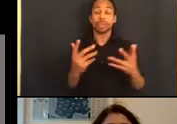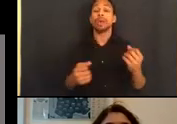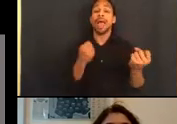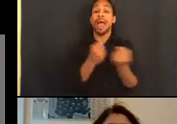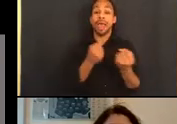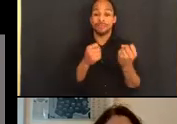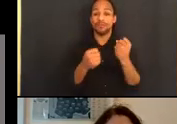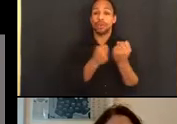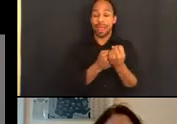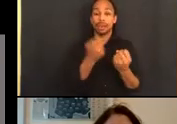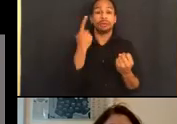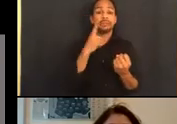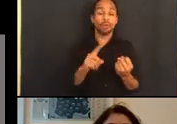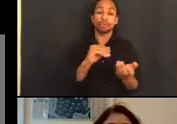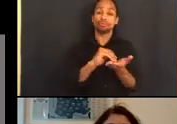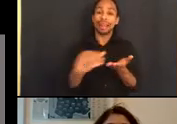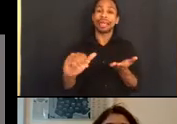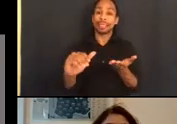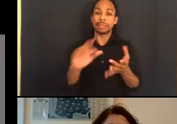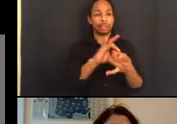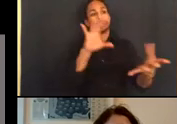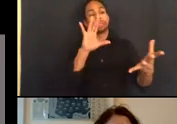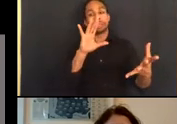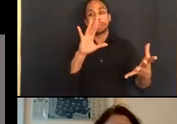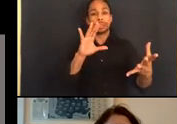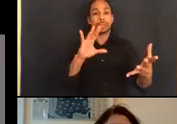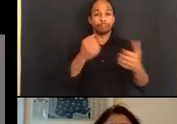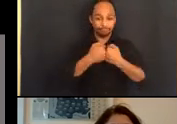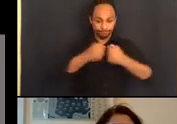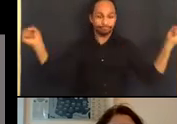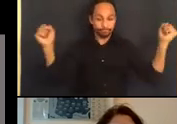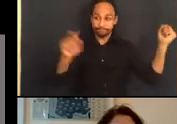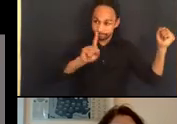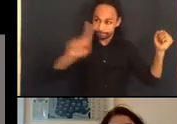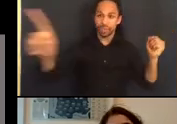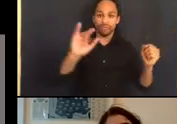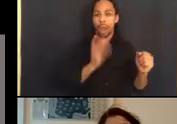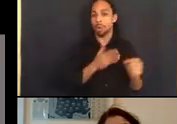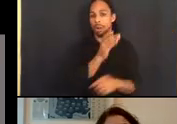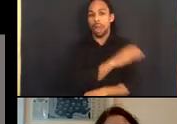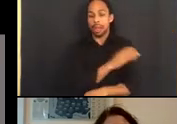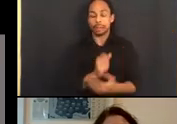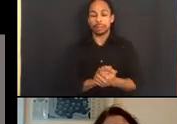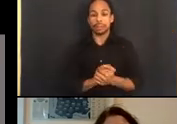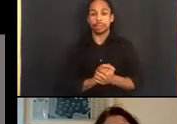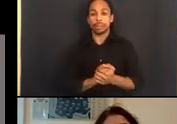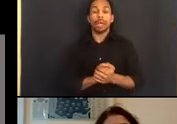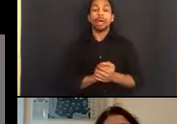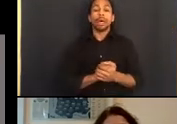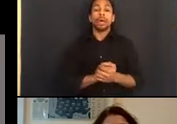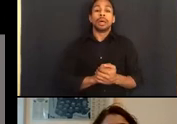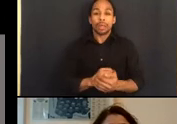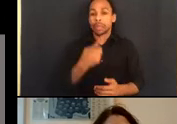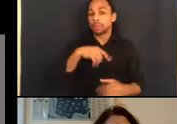for the release of our clients. We have been advocating for the release of our individual clients and then also taking